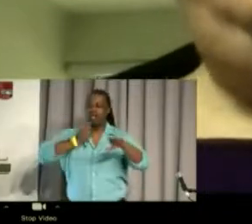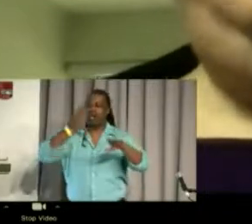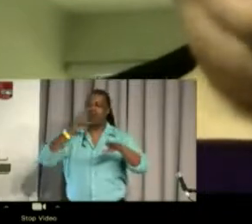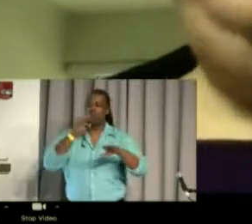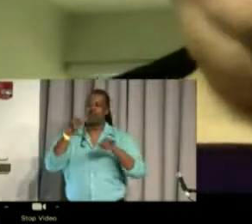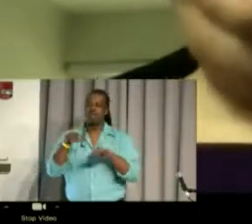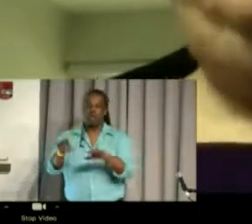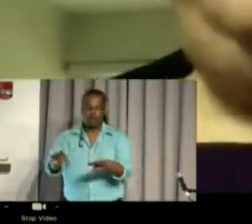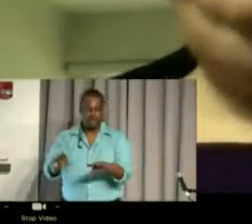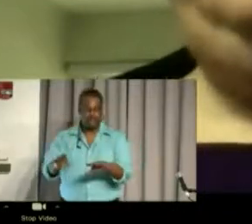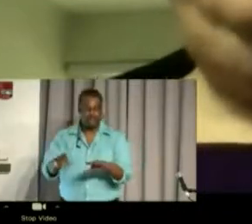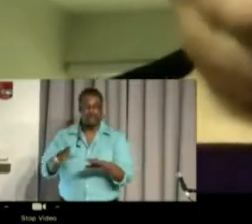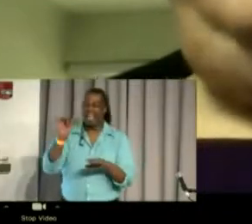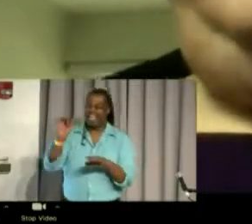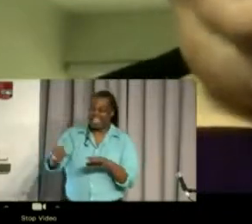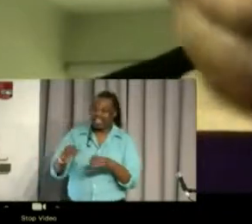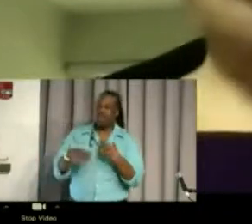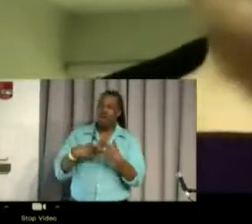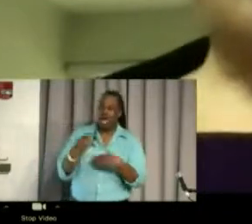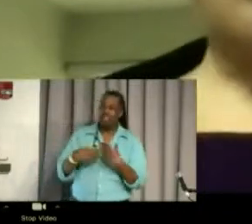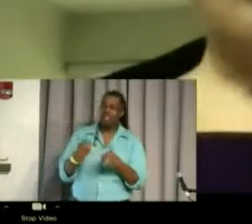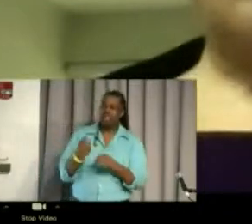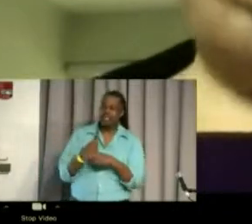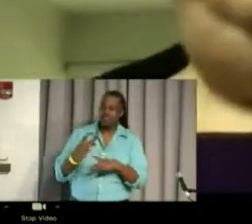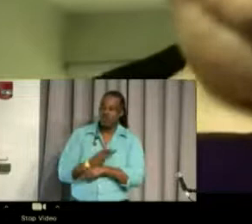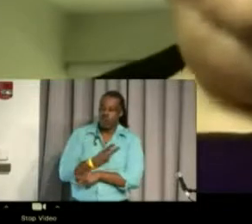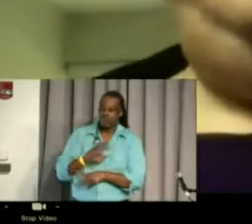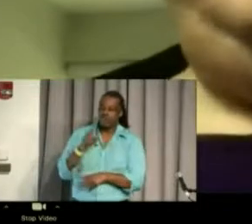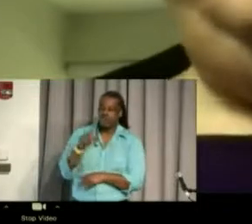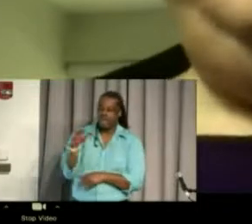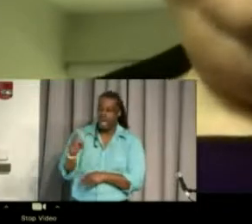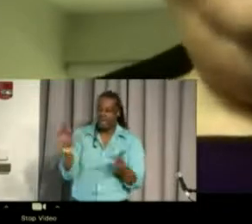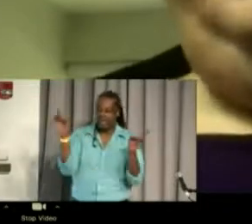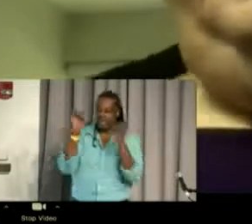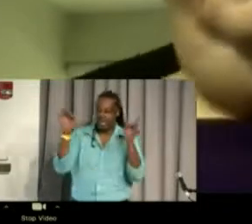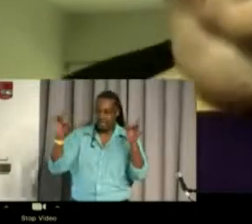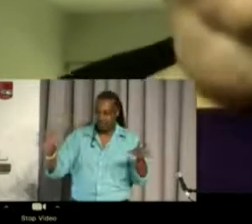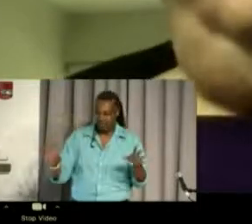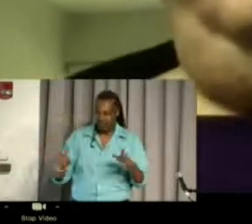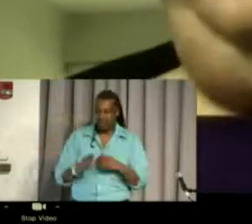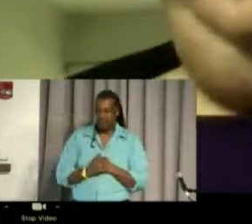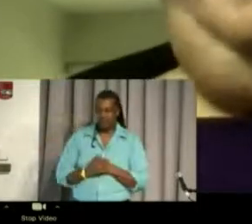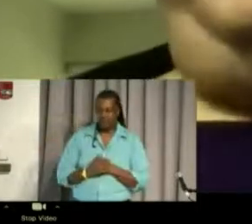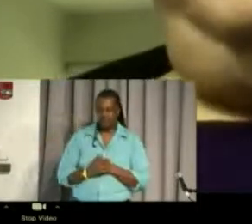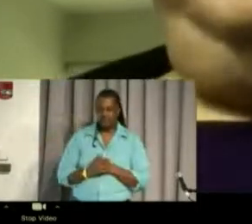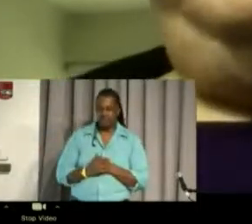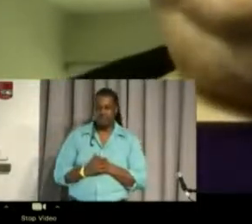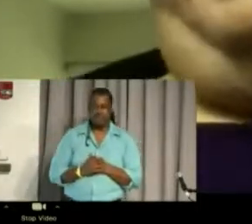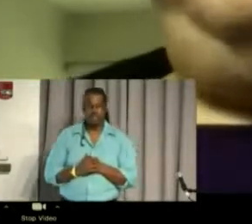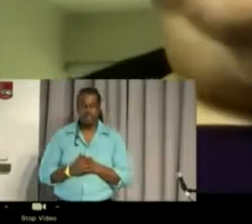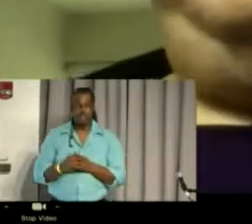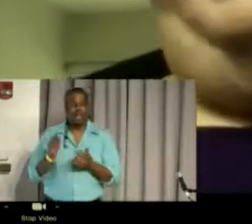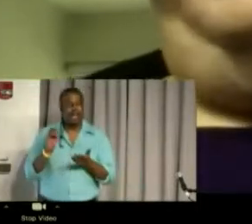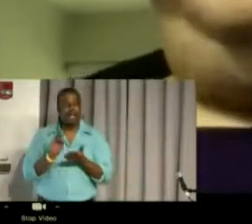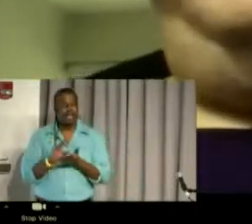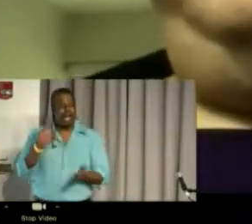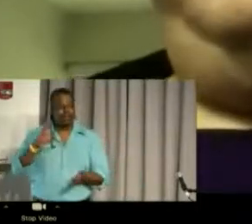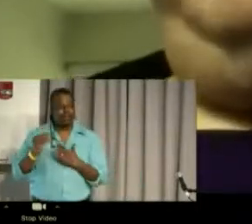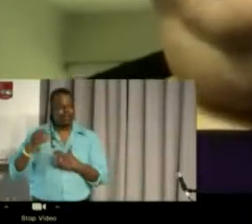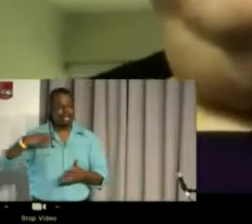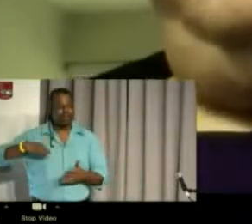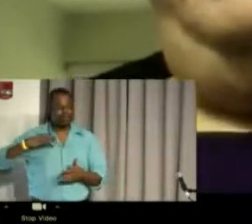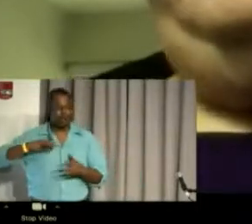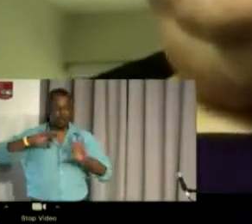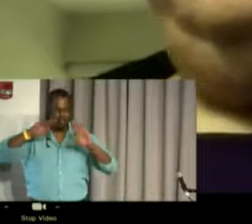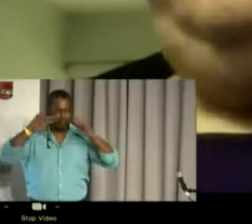which intensify climate catastrophe and further cycles of dispossession. Driven by capitalism's profit imperative,